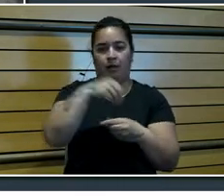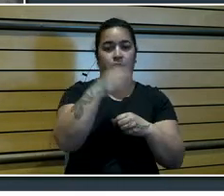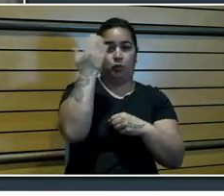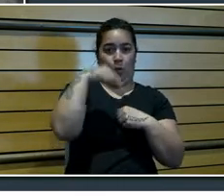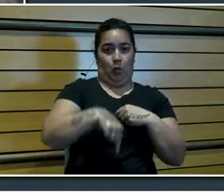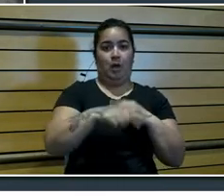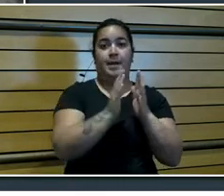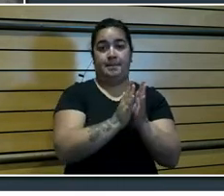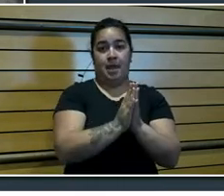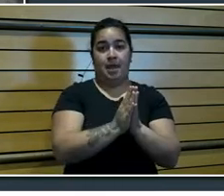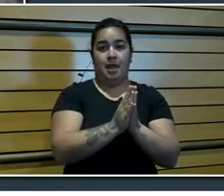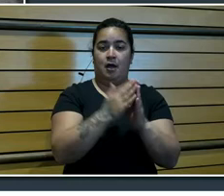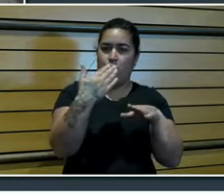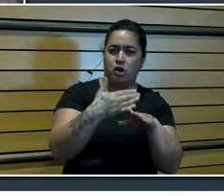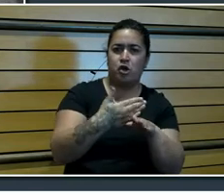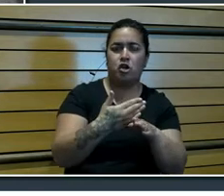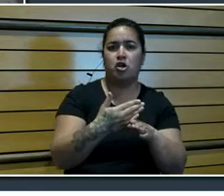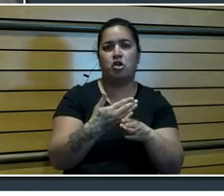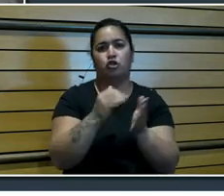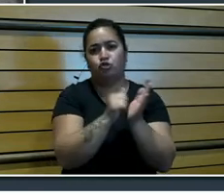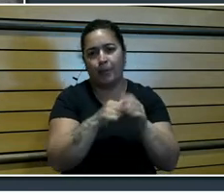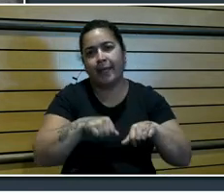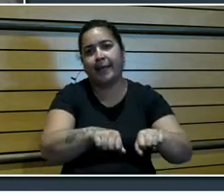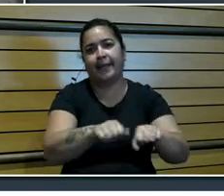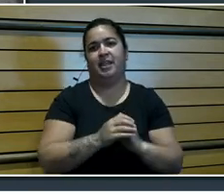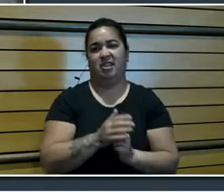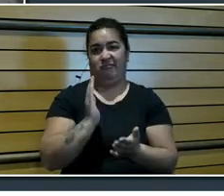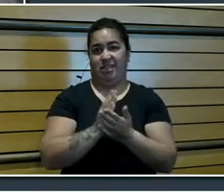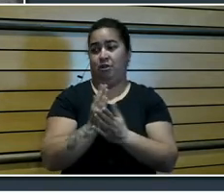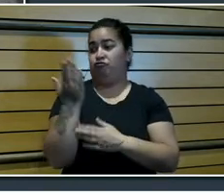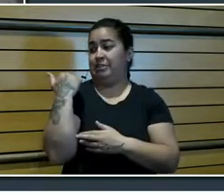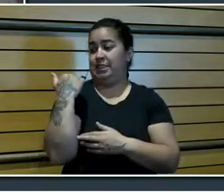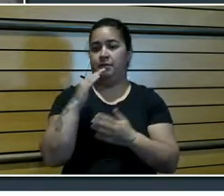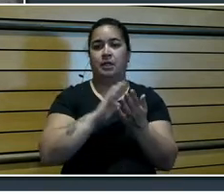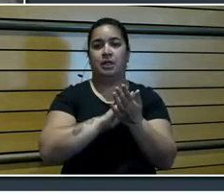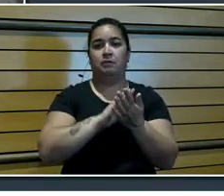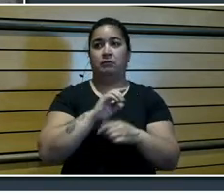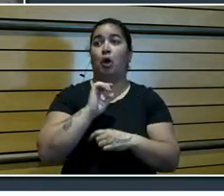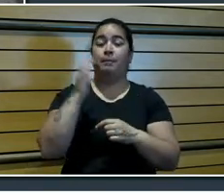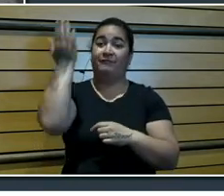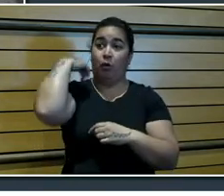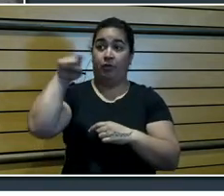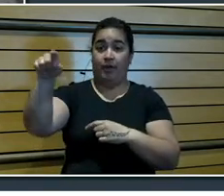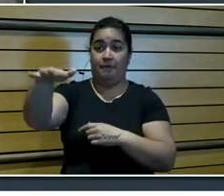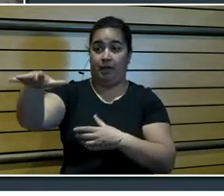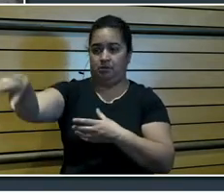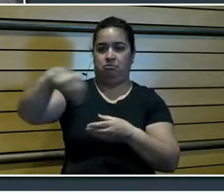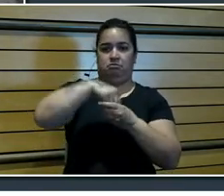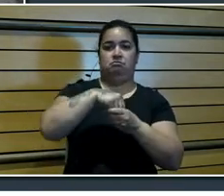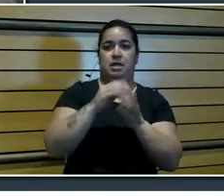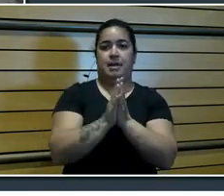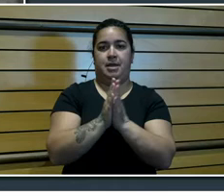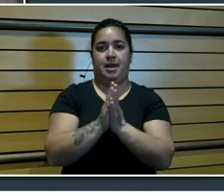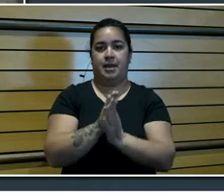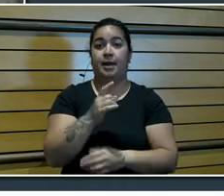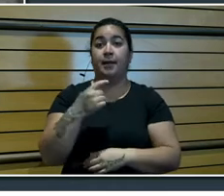in Napier, shop in Napier, and it wasn't actually that long ago Wauhiki was a part of Napier. I am a direct